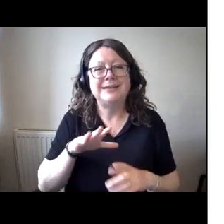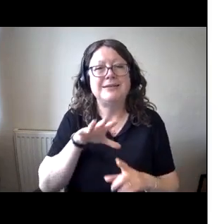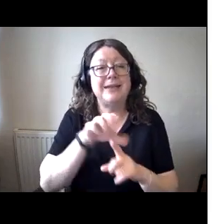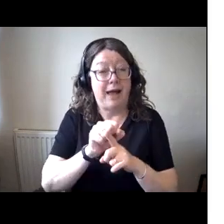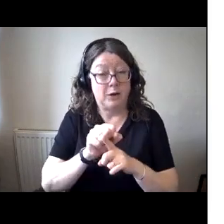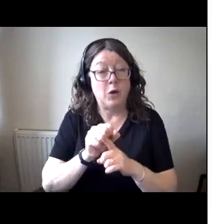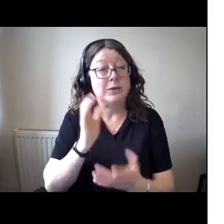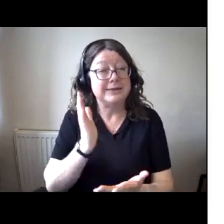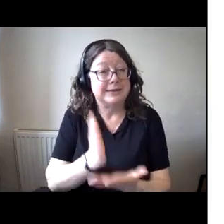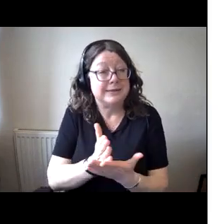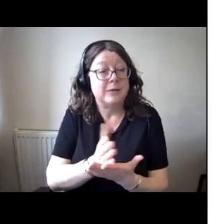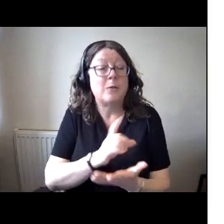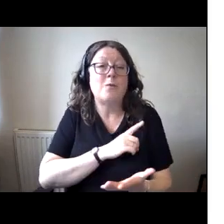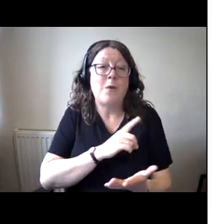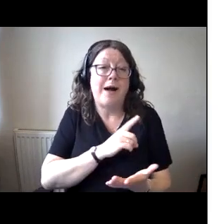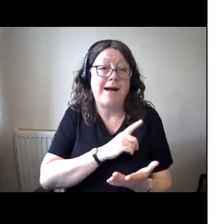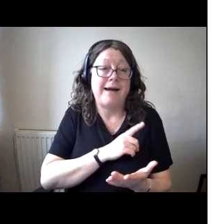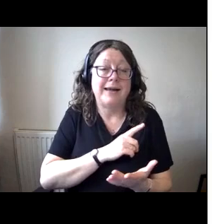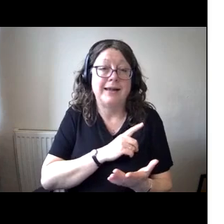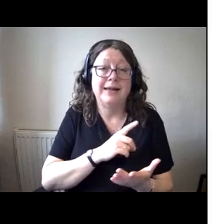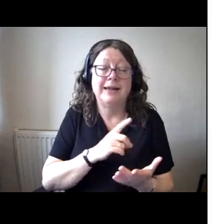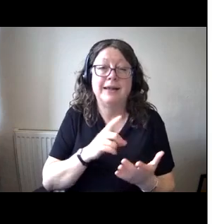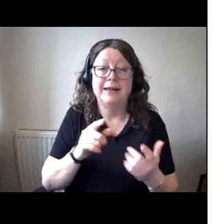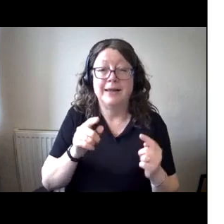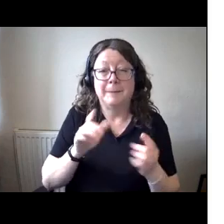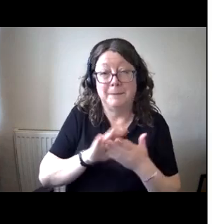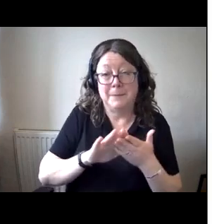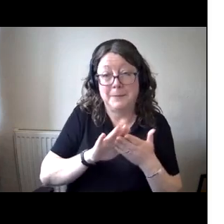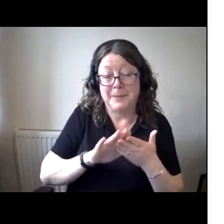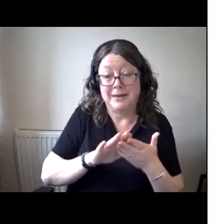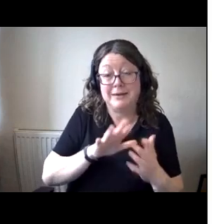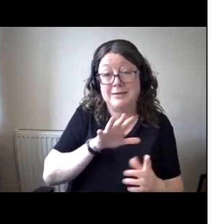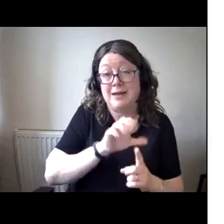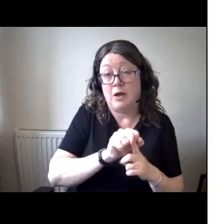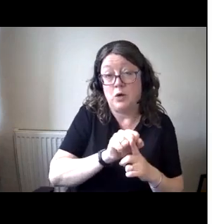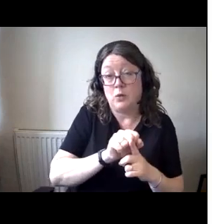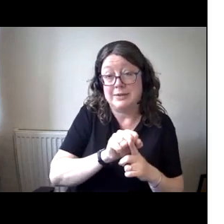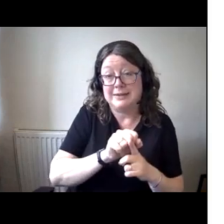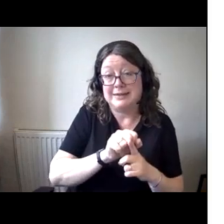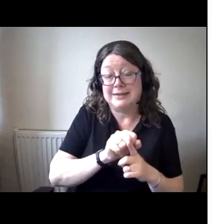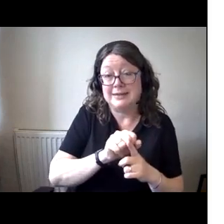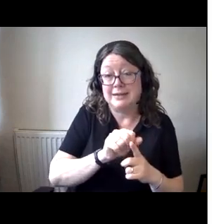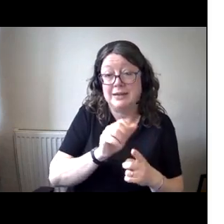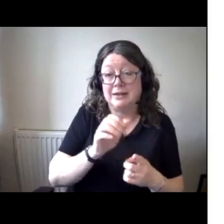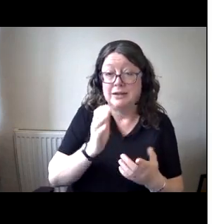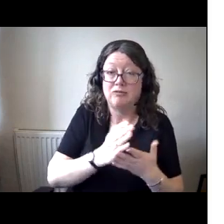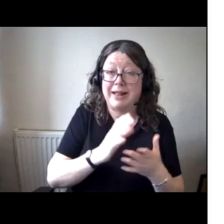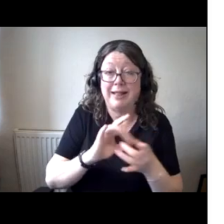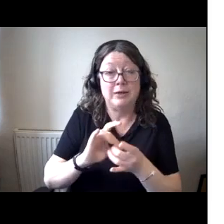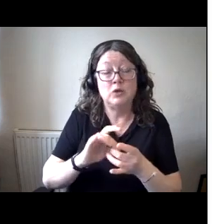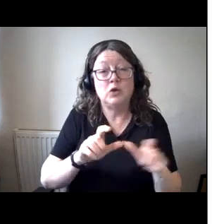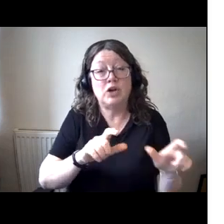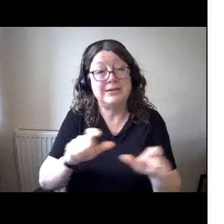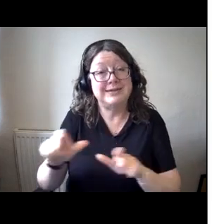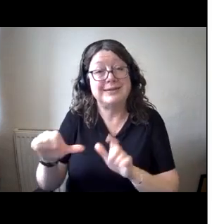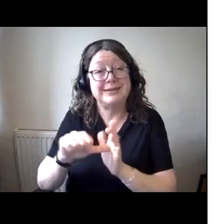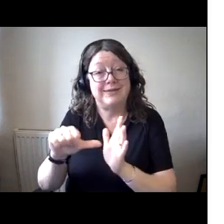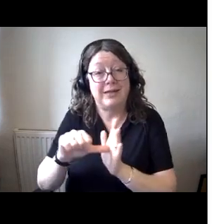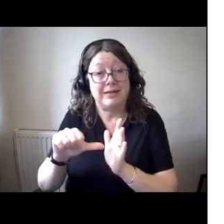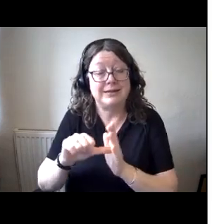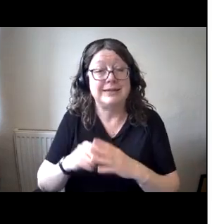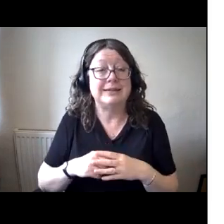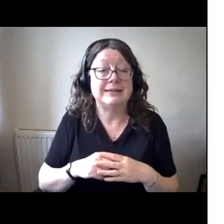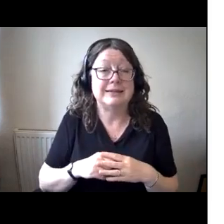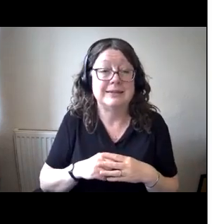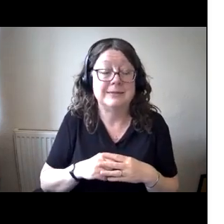people in a way that they are having persistent difficulties. So thinking about what that might